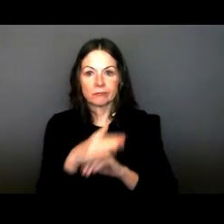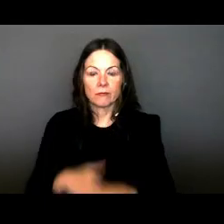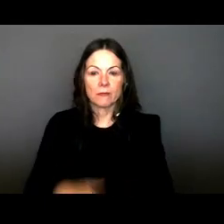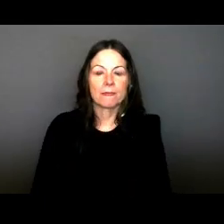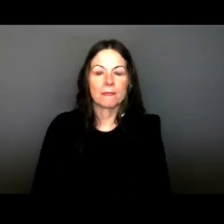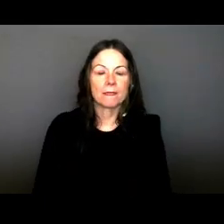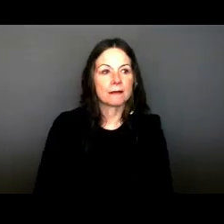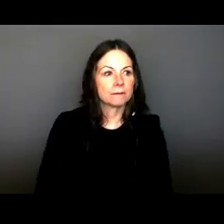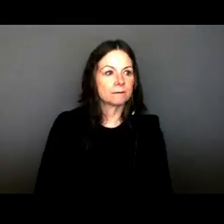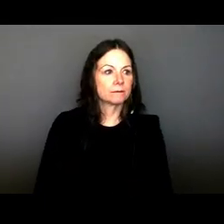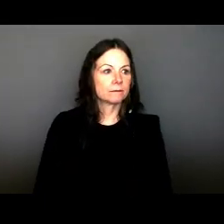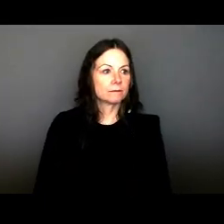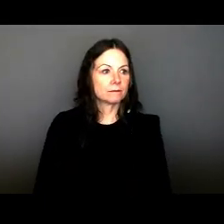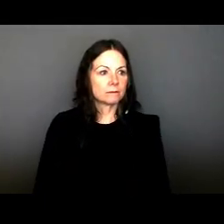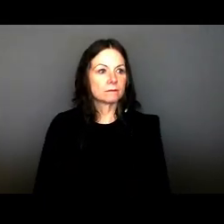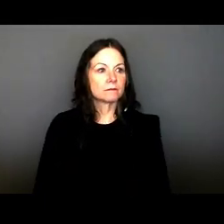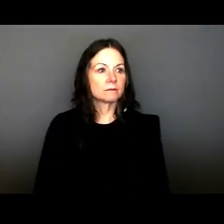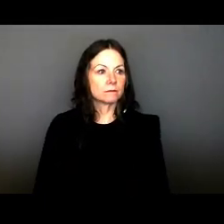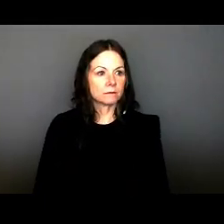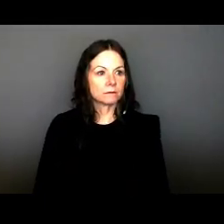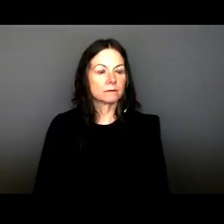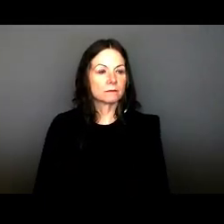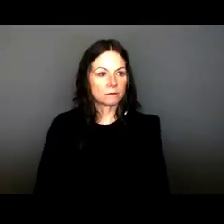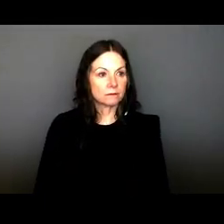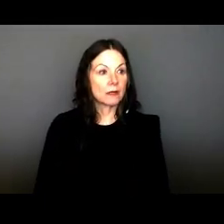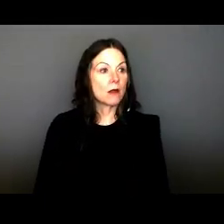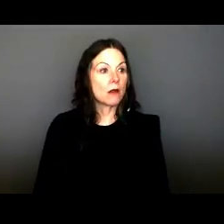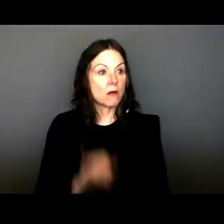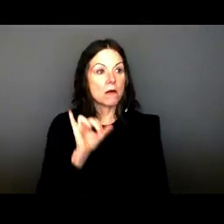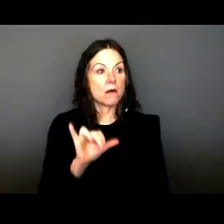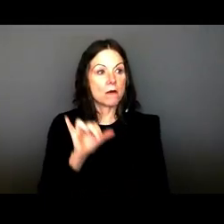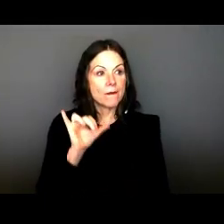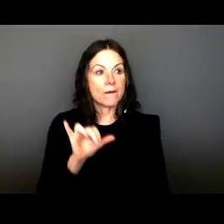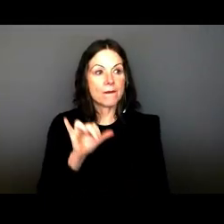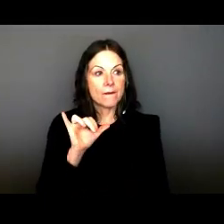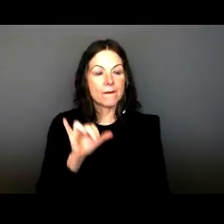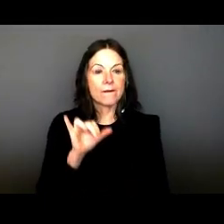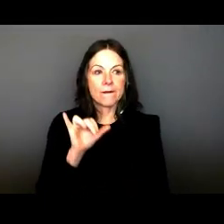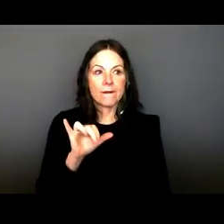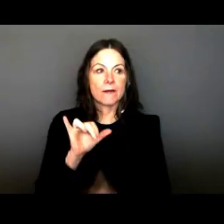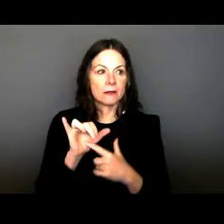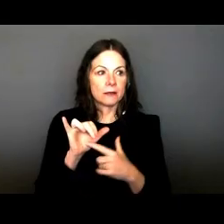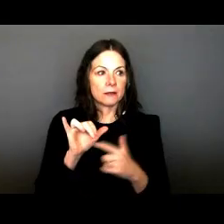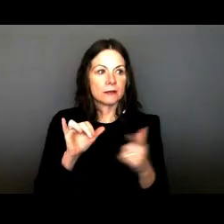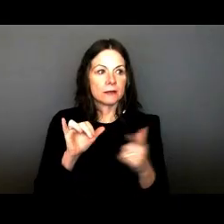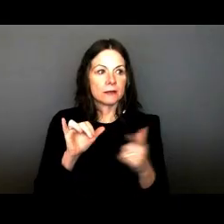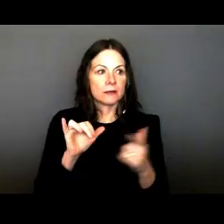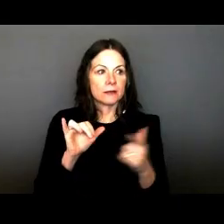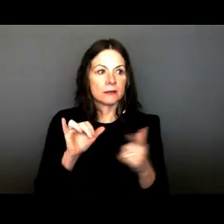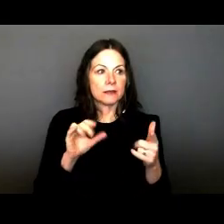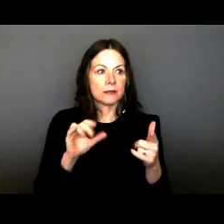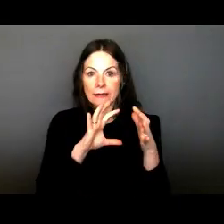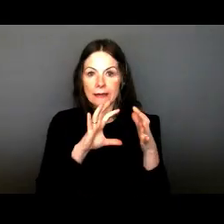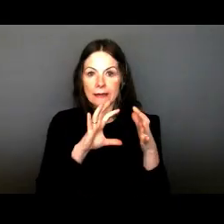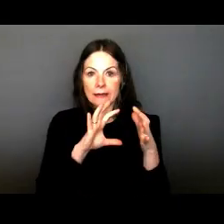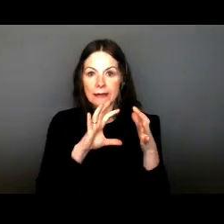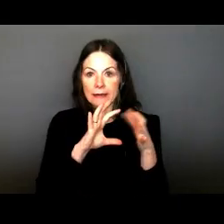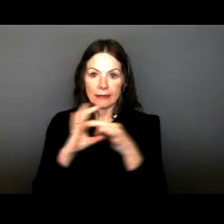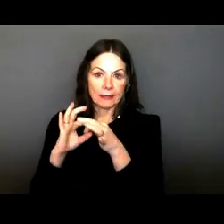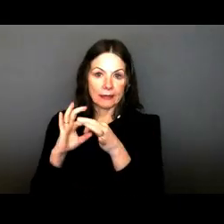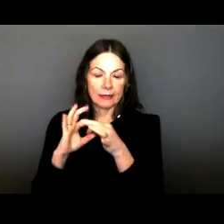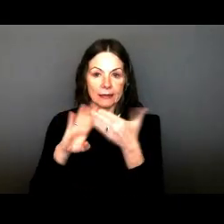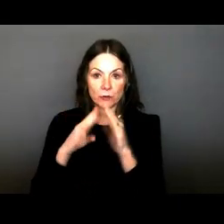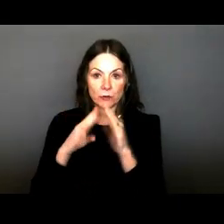And we can see that responses are starting to come in, linking on community services,